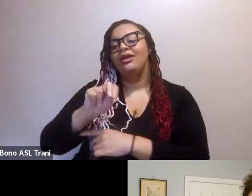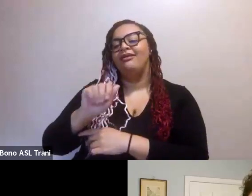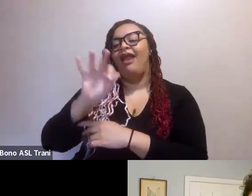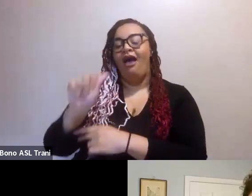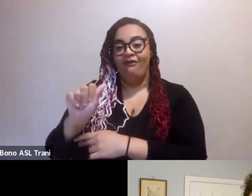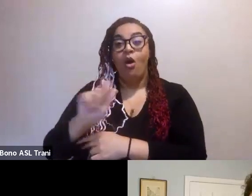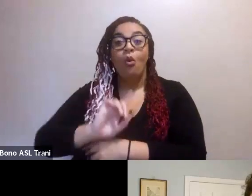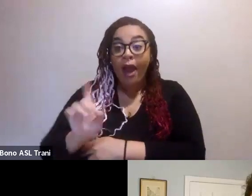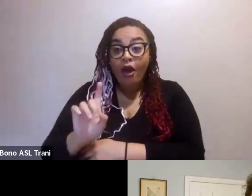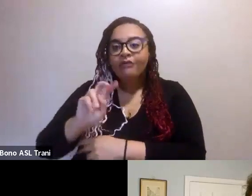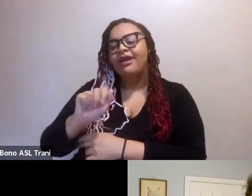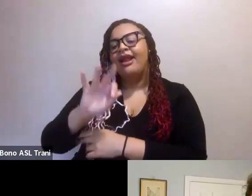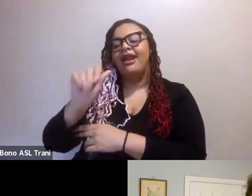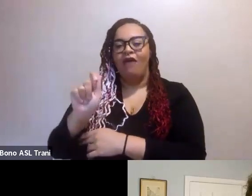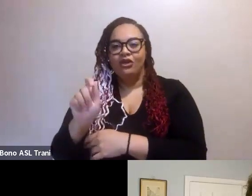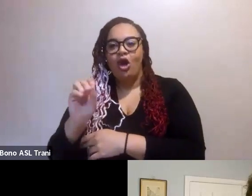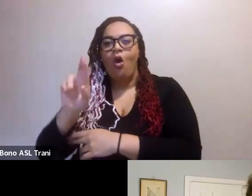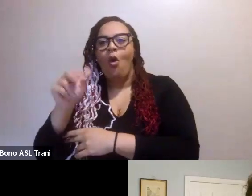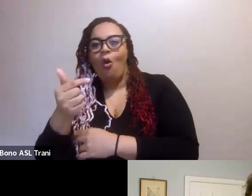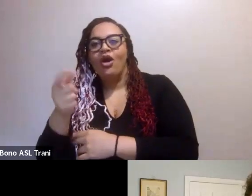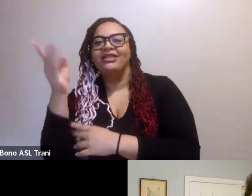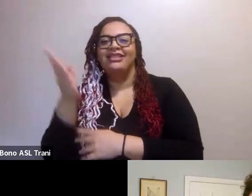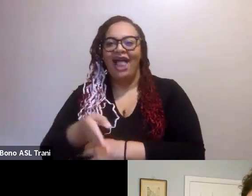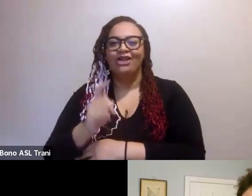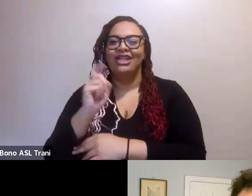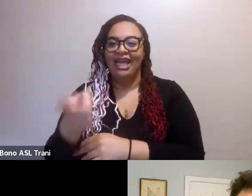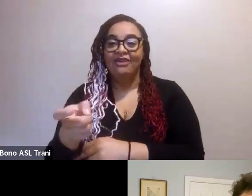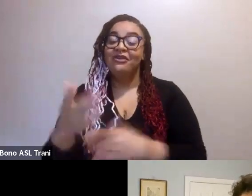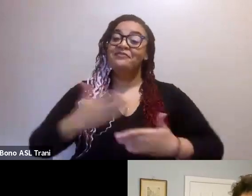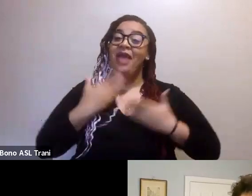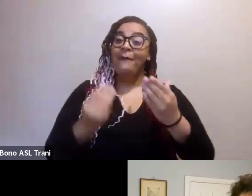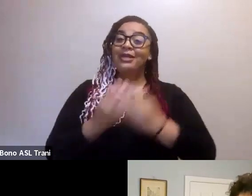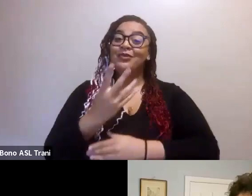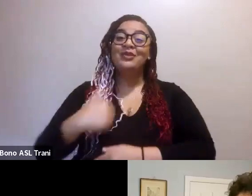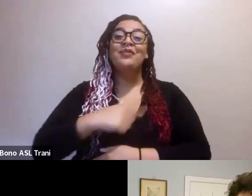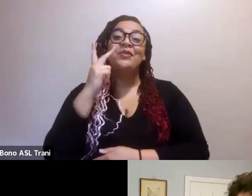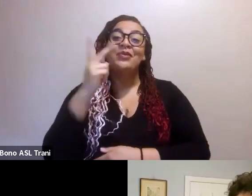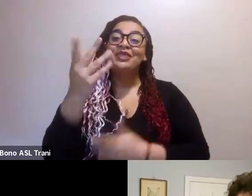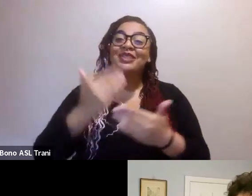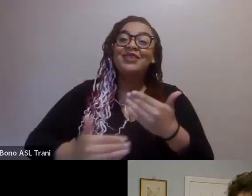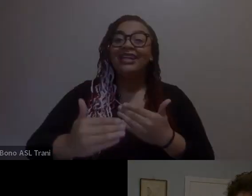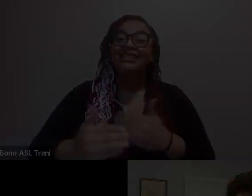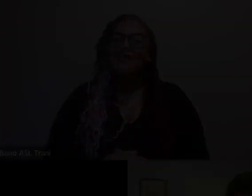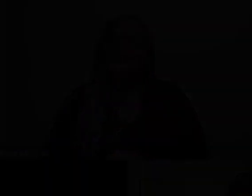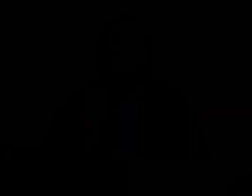NAAFA.org/give. Thank you for being with us, everyone. Happy spring to you, and we will see you next time. Take care.